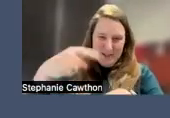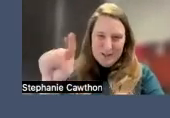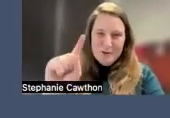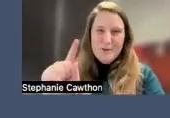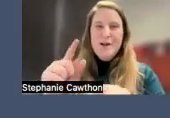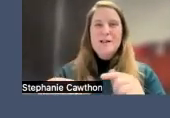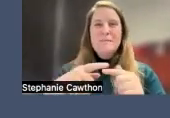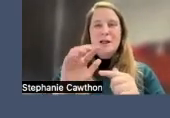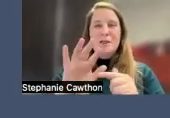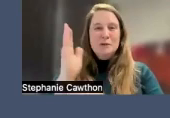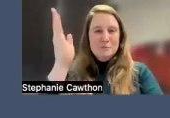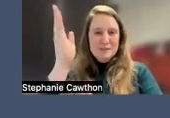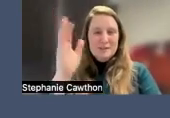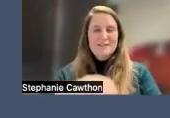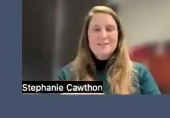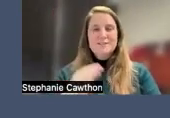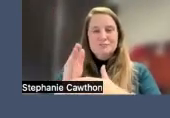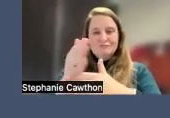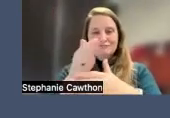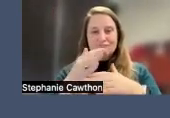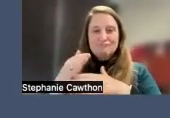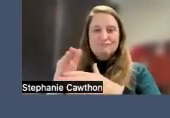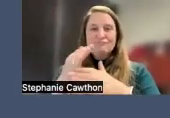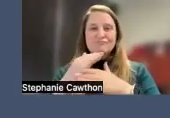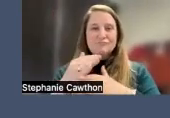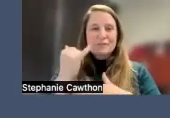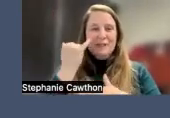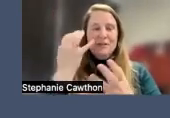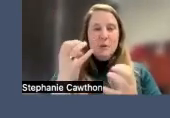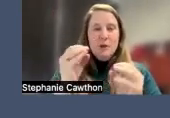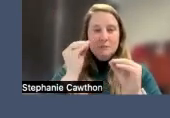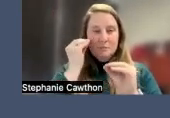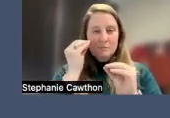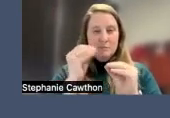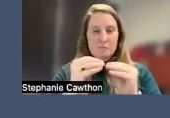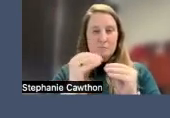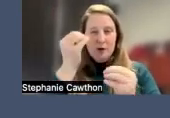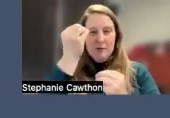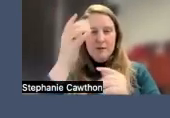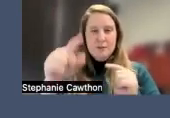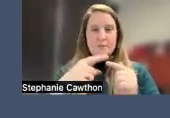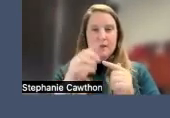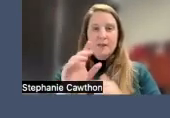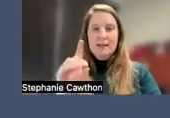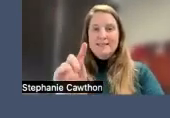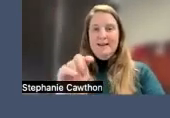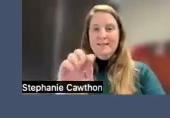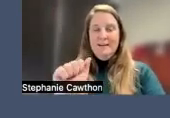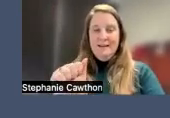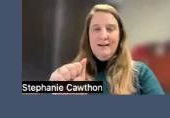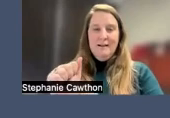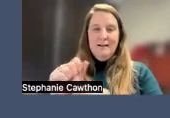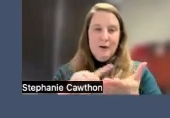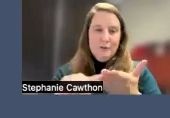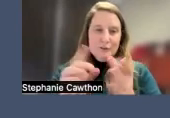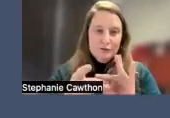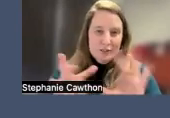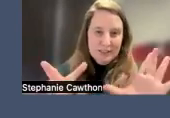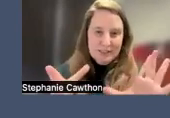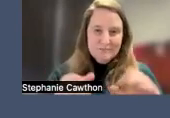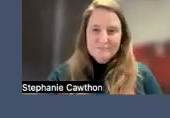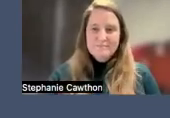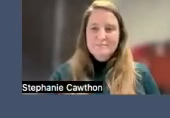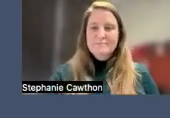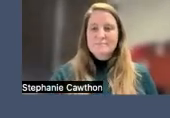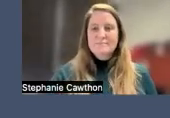come on, join us. I'll update you about those presentations as the time gets closer. I'll share that information if you'd like more information about the